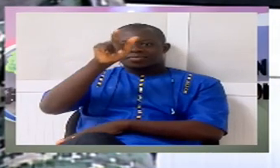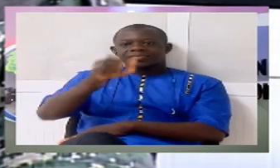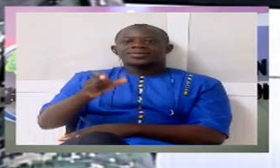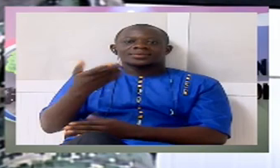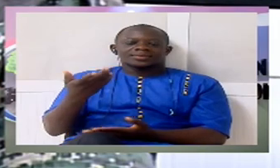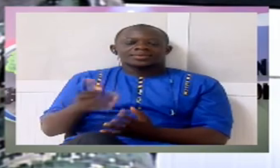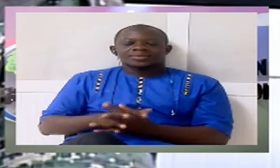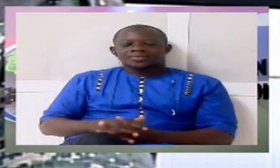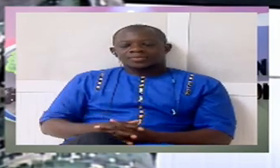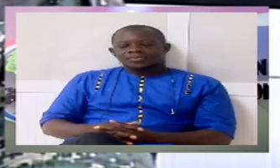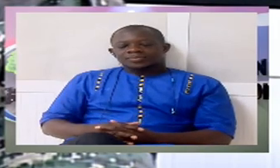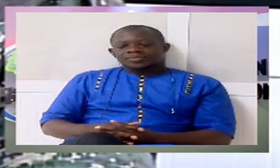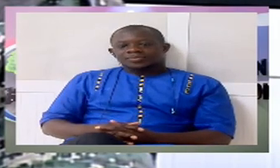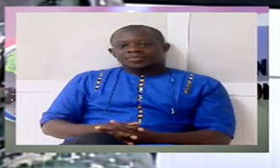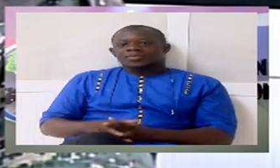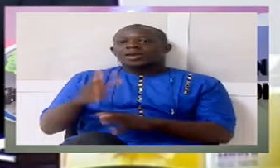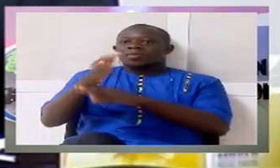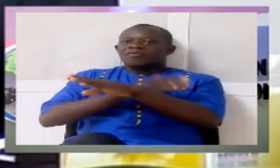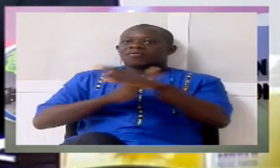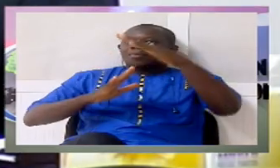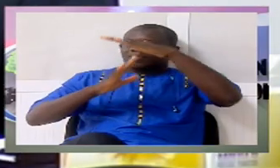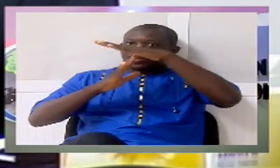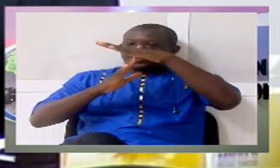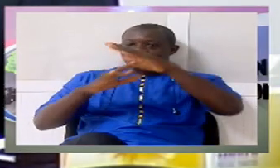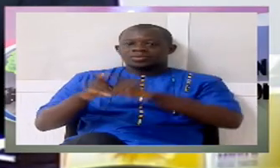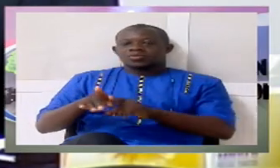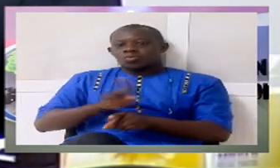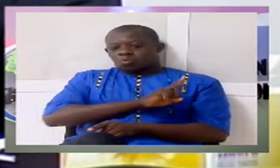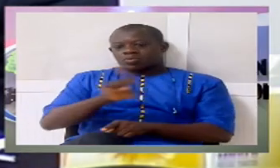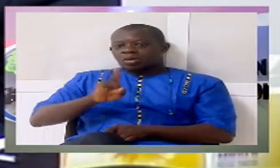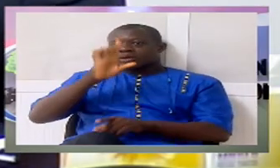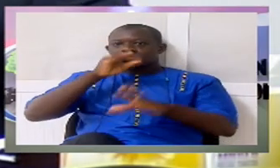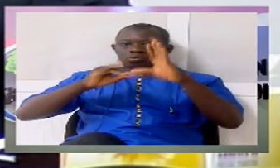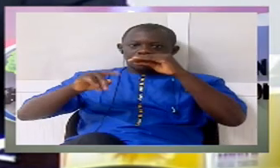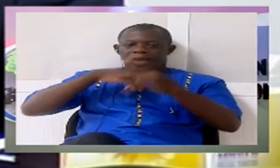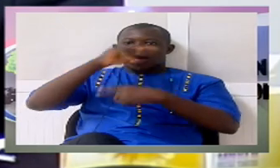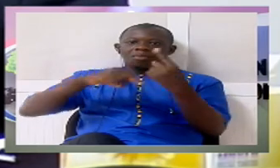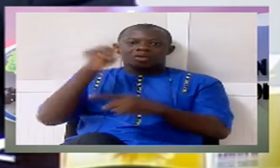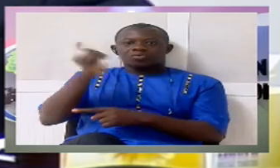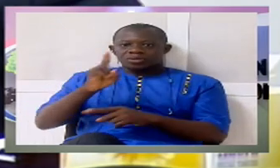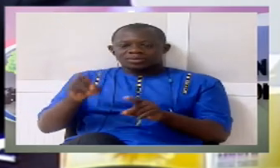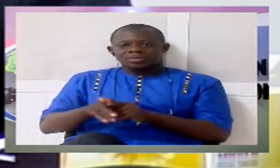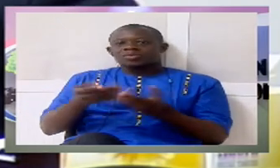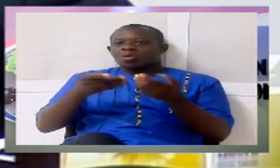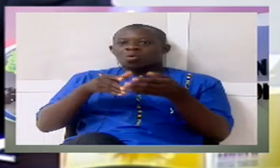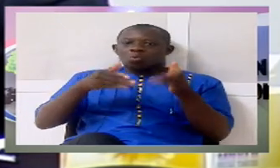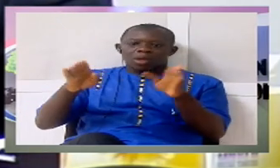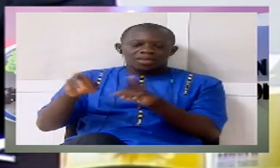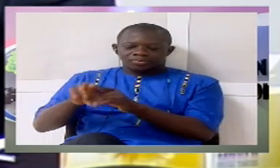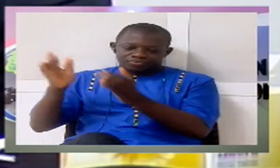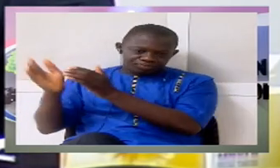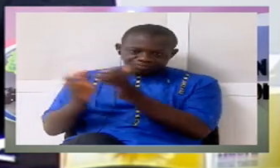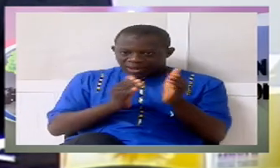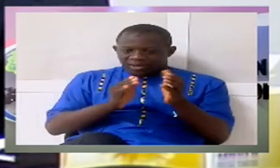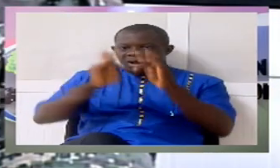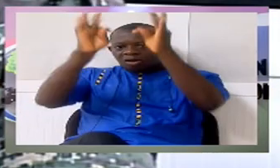ñepp. Before the break, we were talking about the structure and organization of